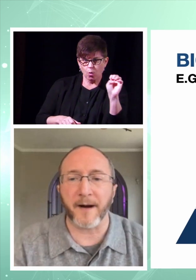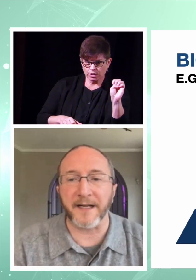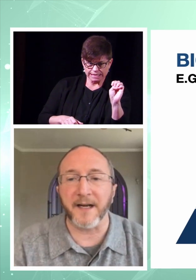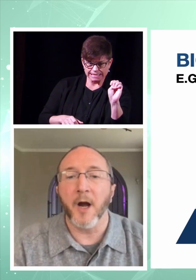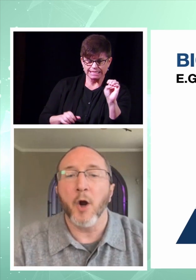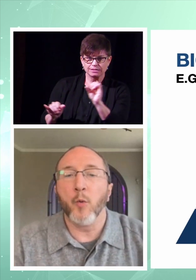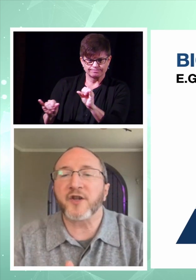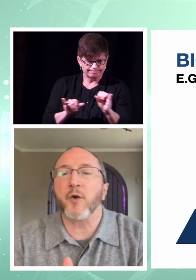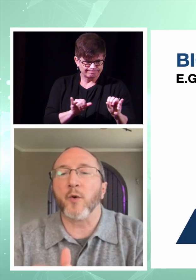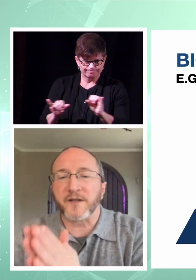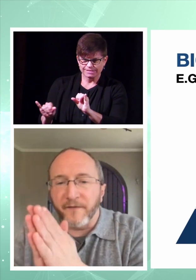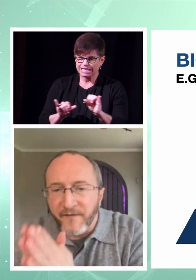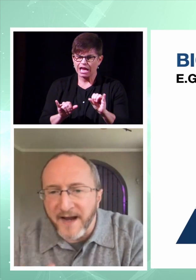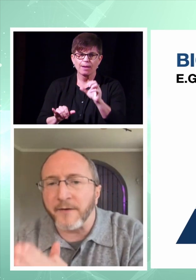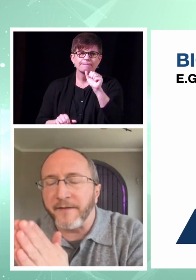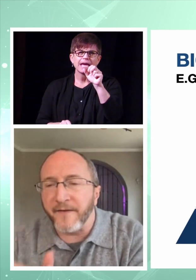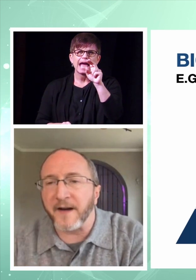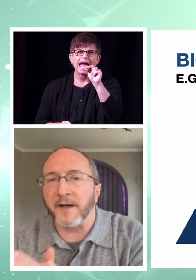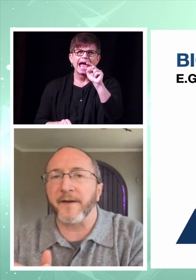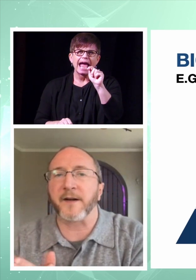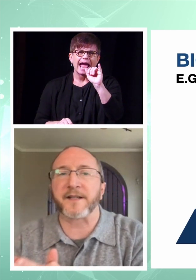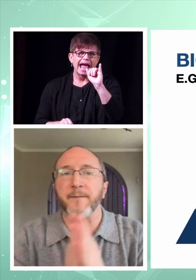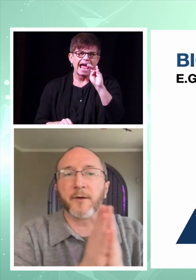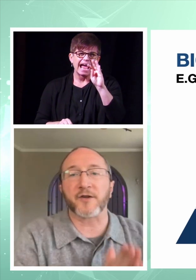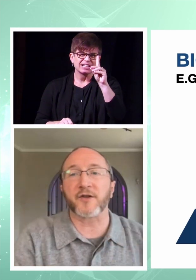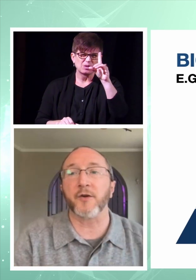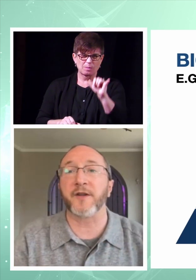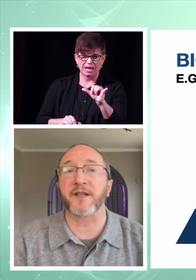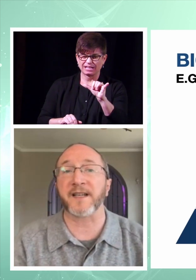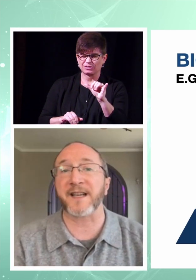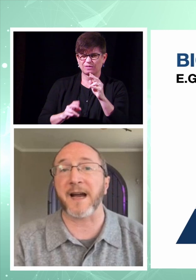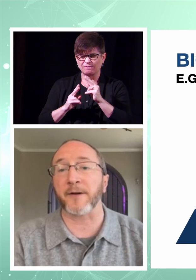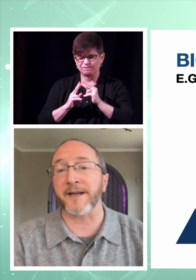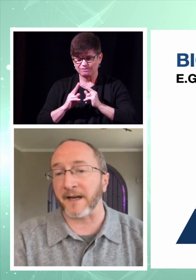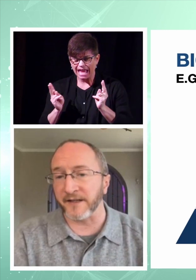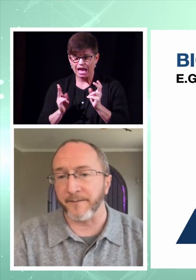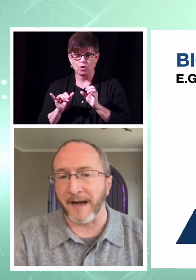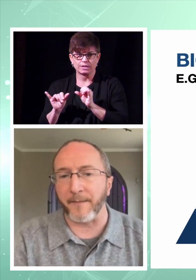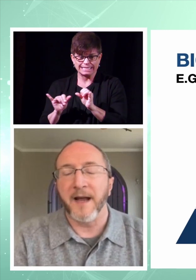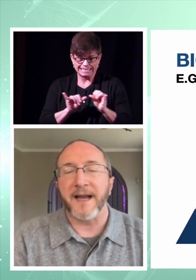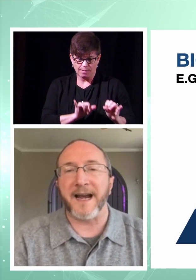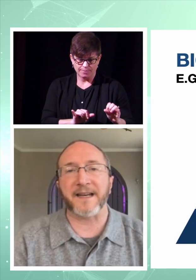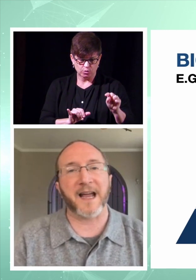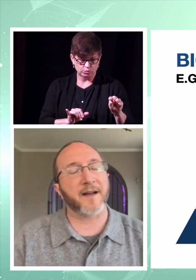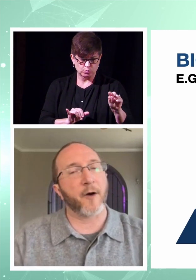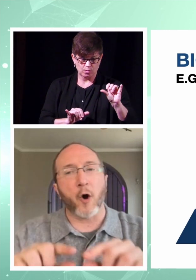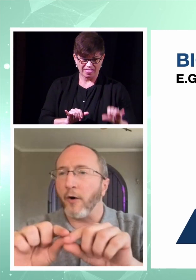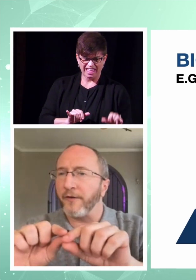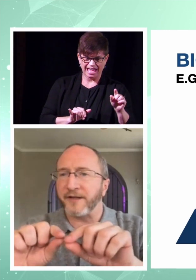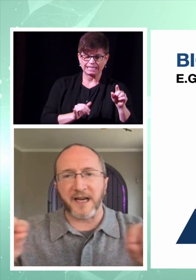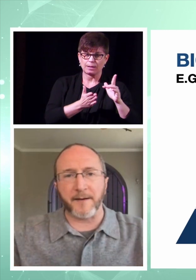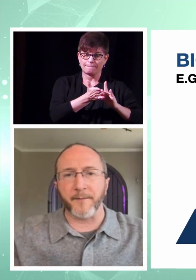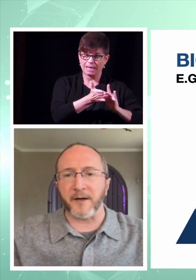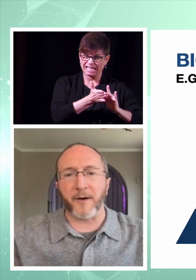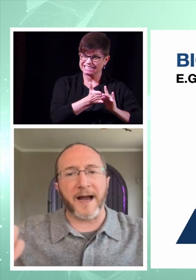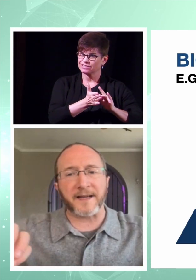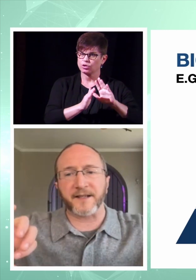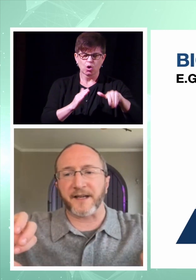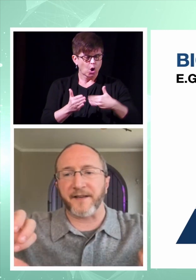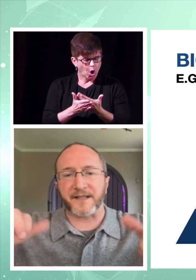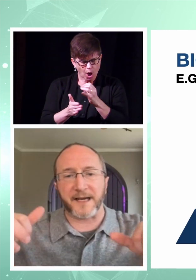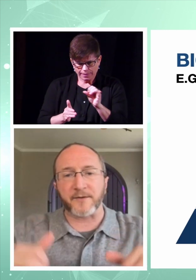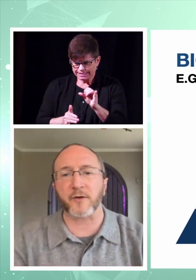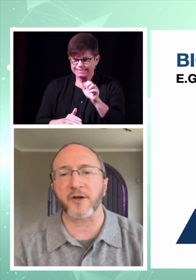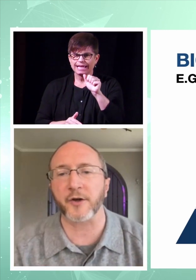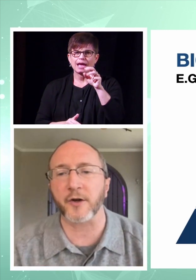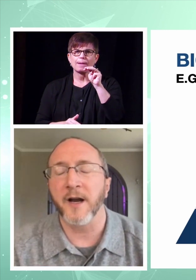monoclonal antibody, which was very, very, very similar to the Tysabri natalizumab. It had to have all the same amino acids